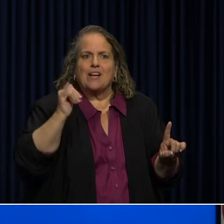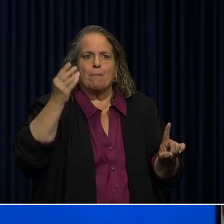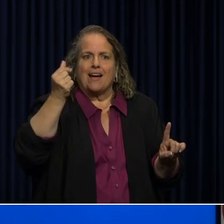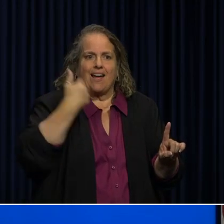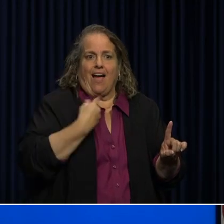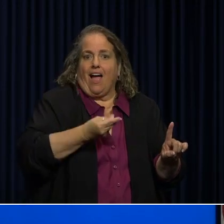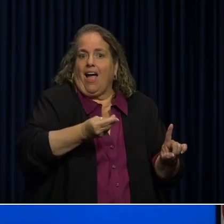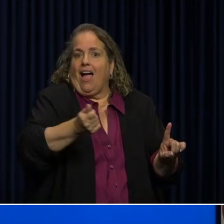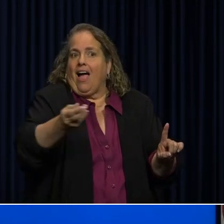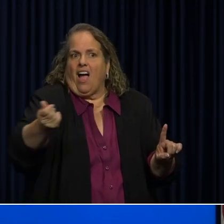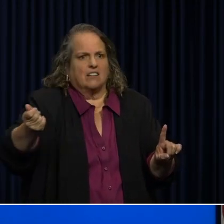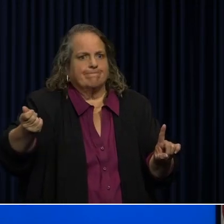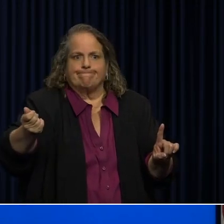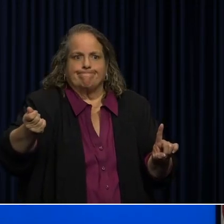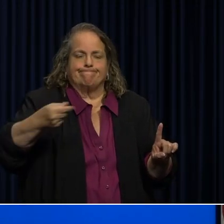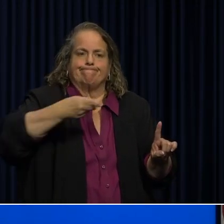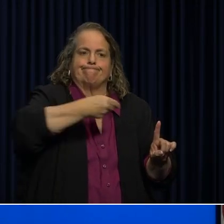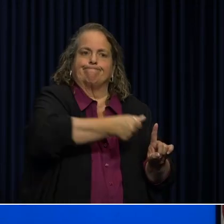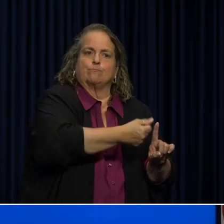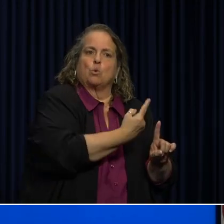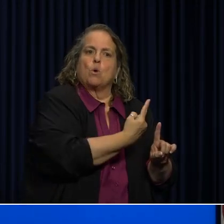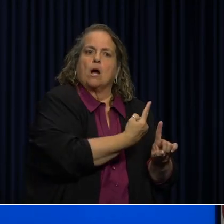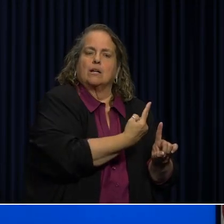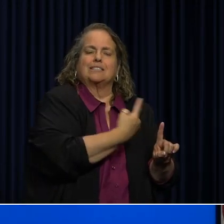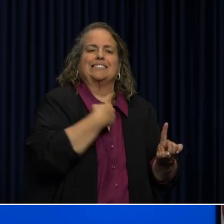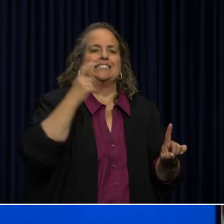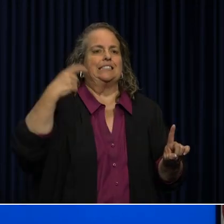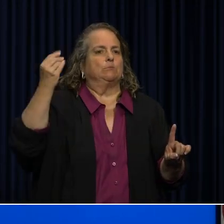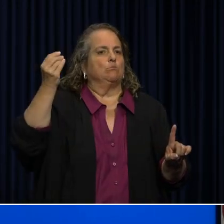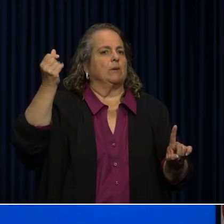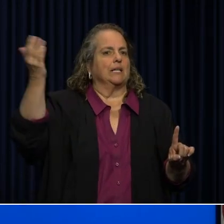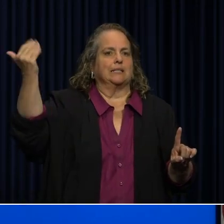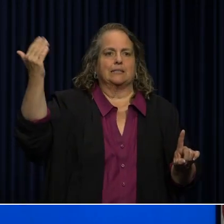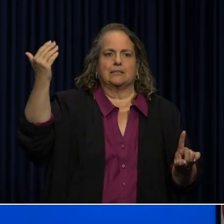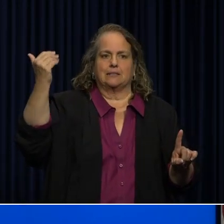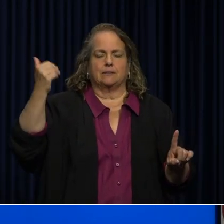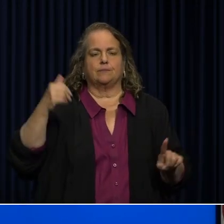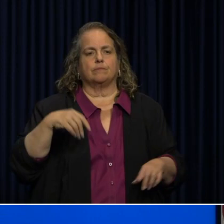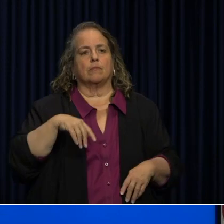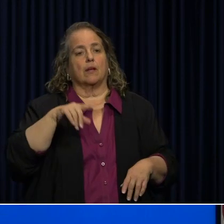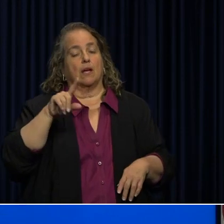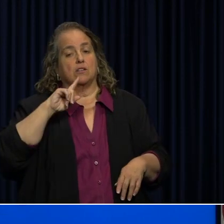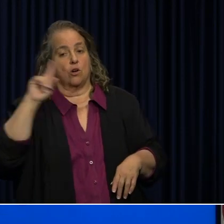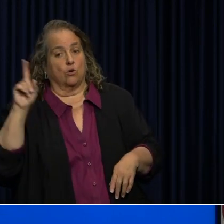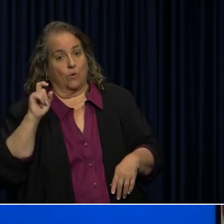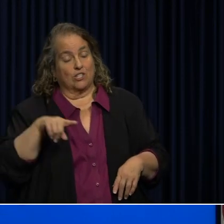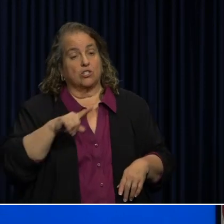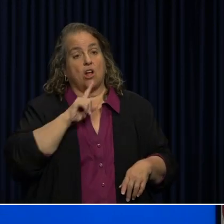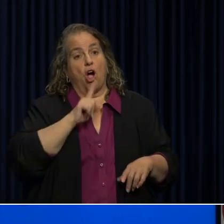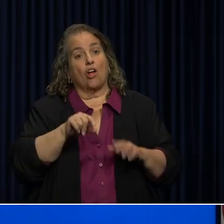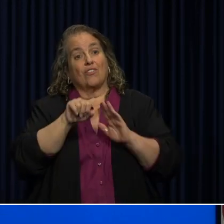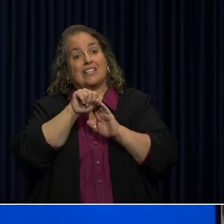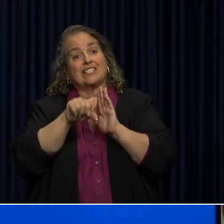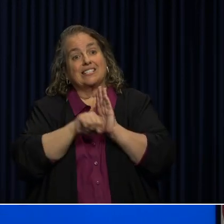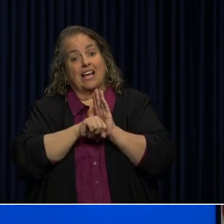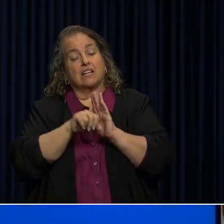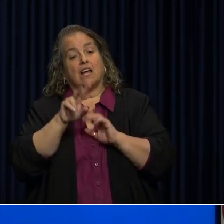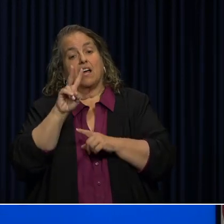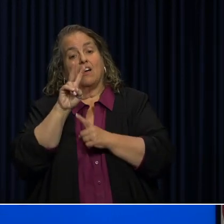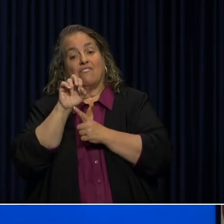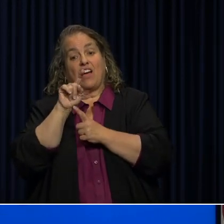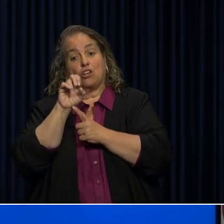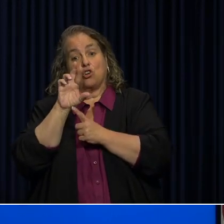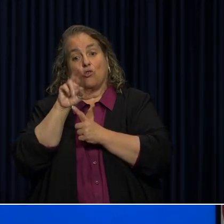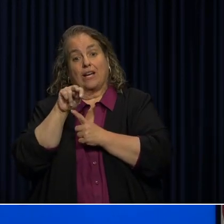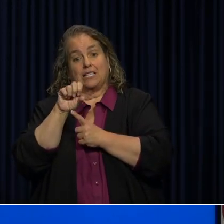another step. Are the states for veterans nursing homes included in the daily update, and have any